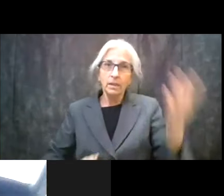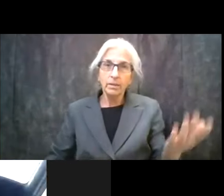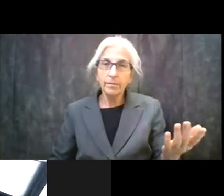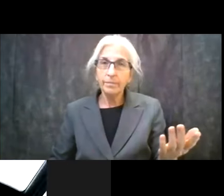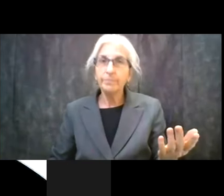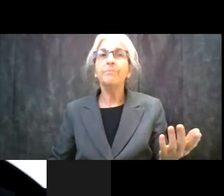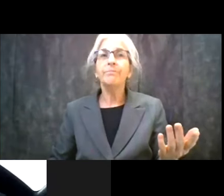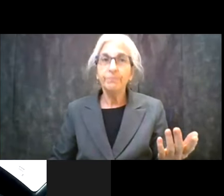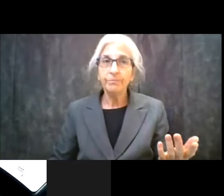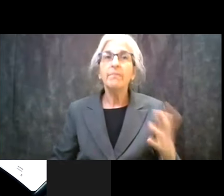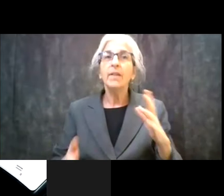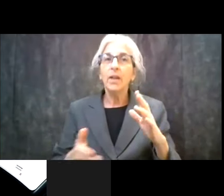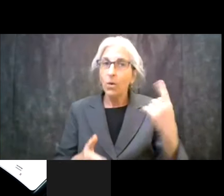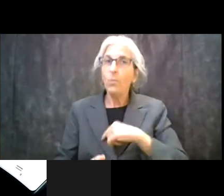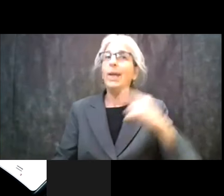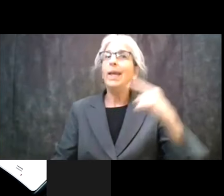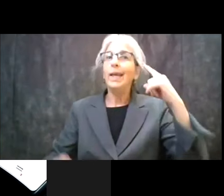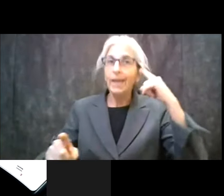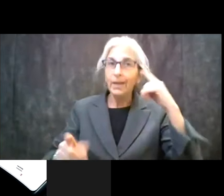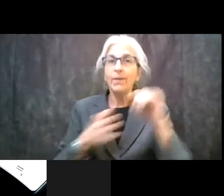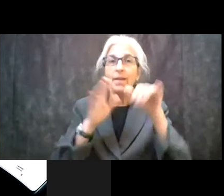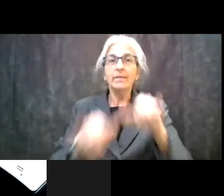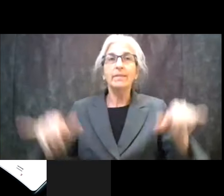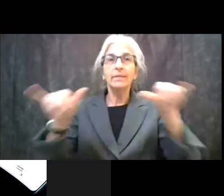not an uncommon story that we've been hearing.